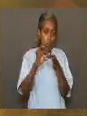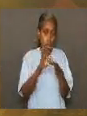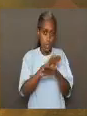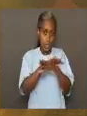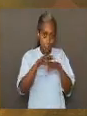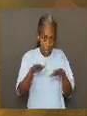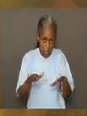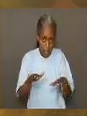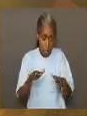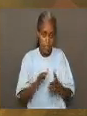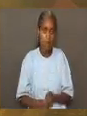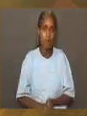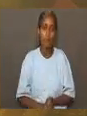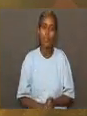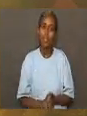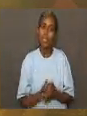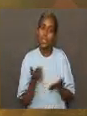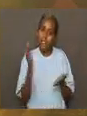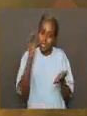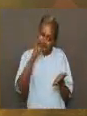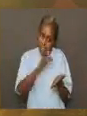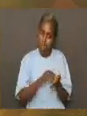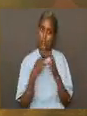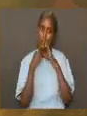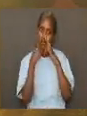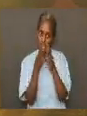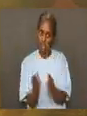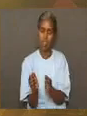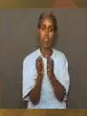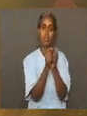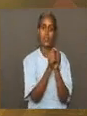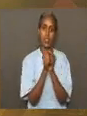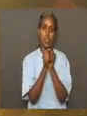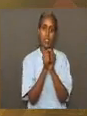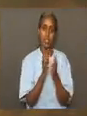plane? Let us review the answers together.